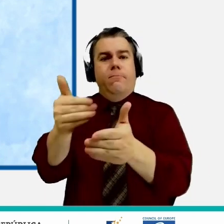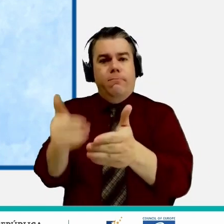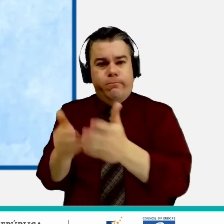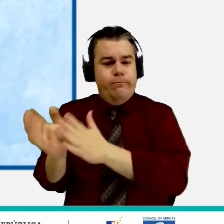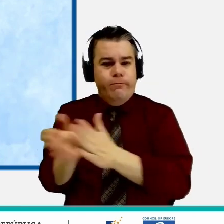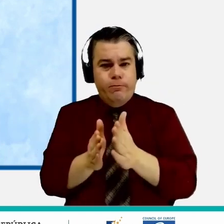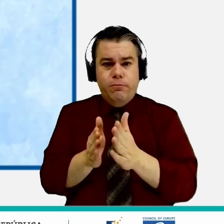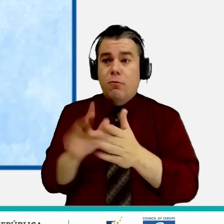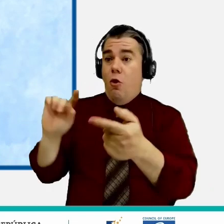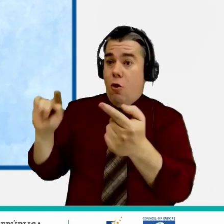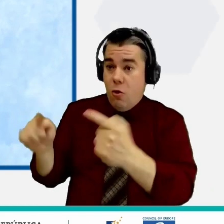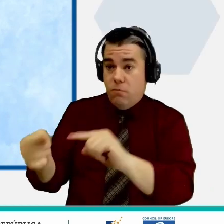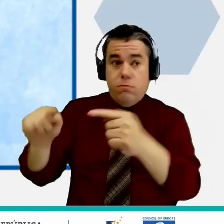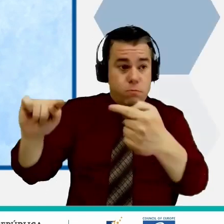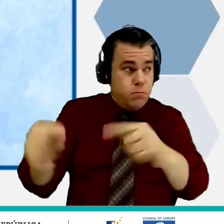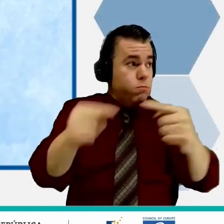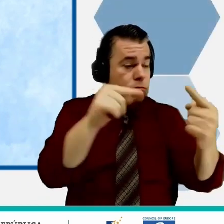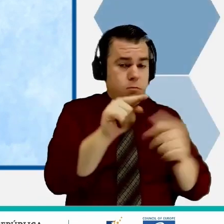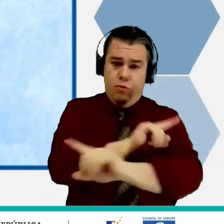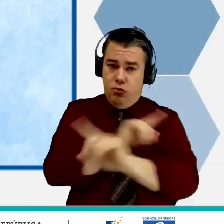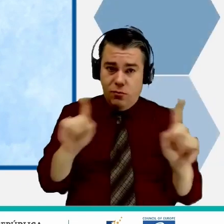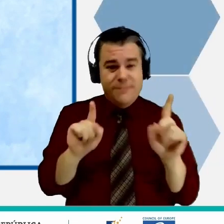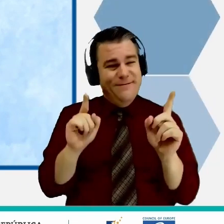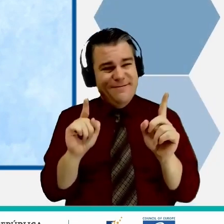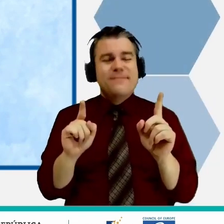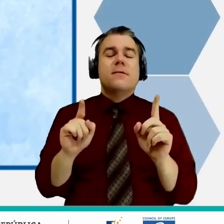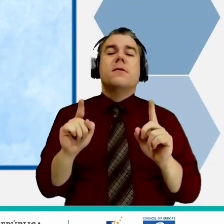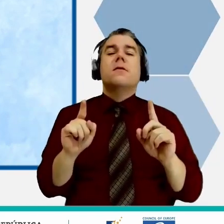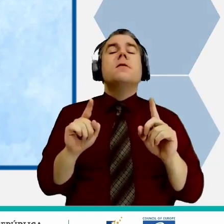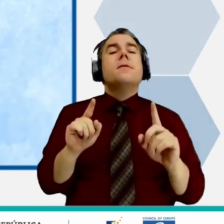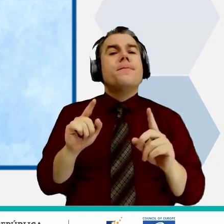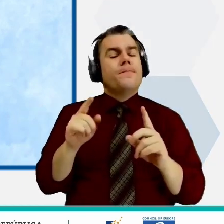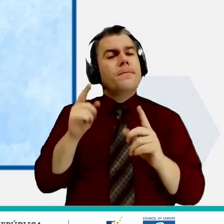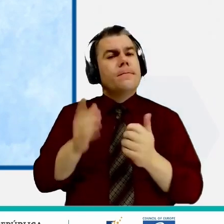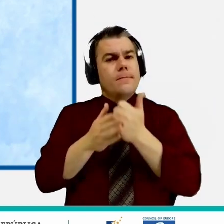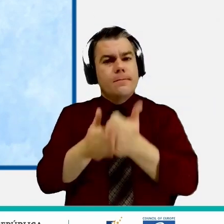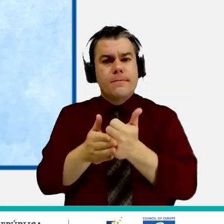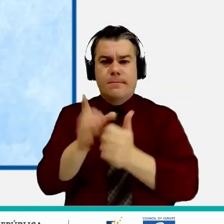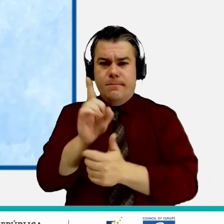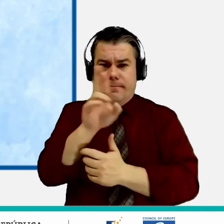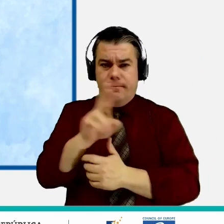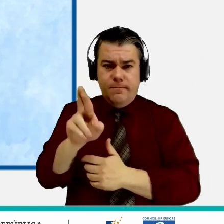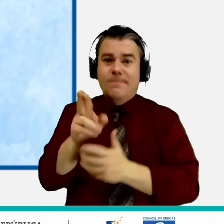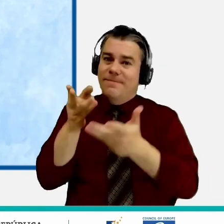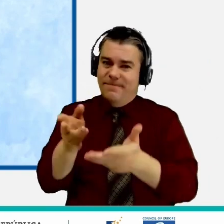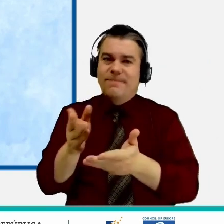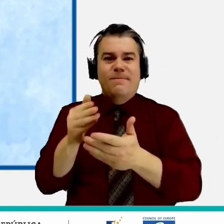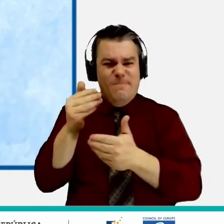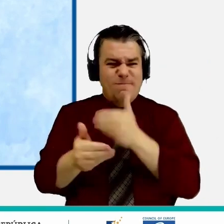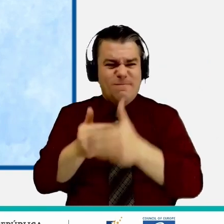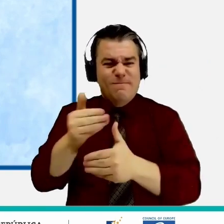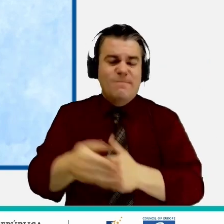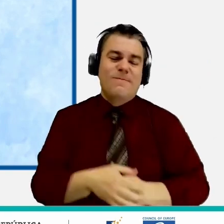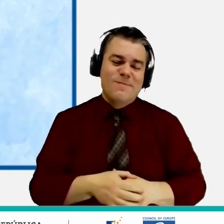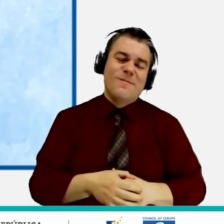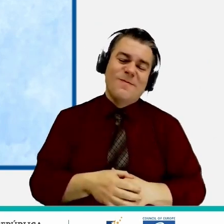this opportunity to reinforce our work on DRR is there. So we